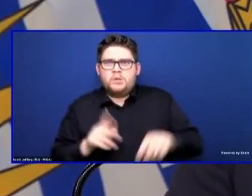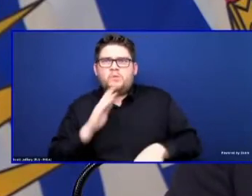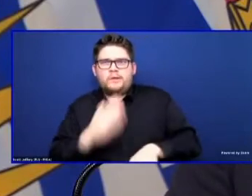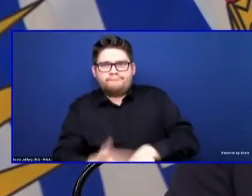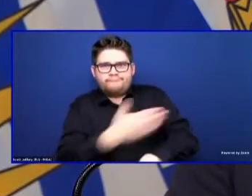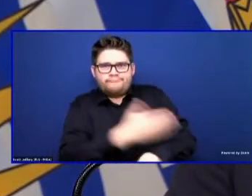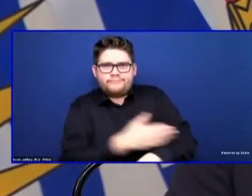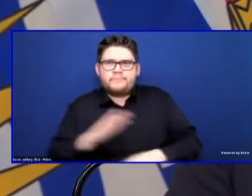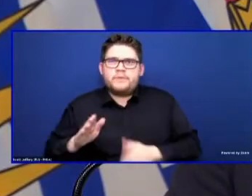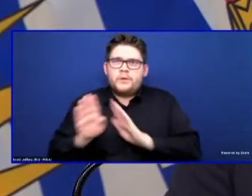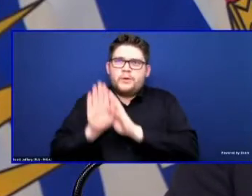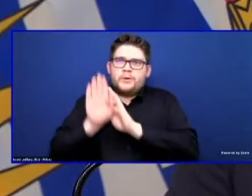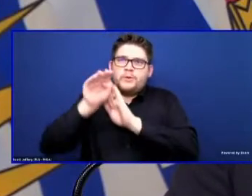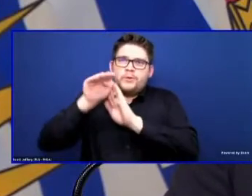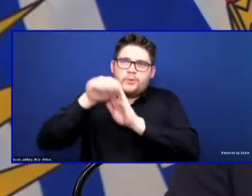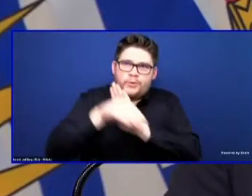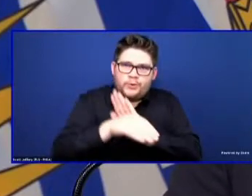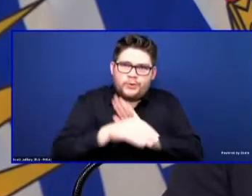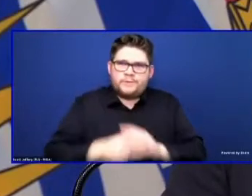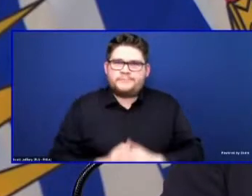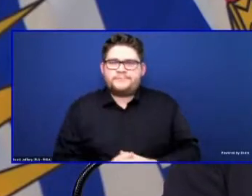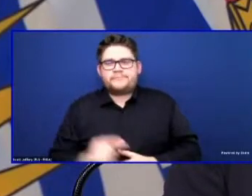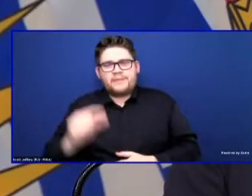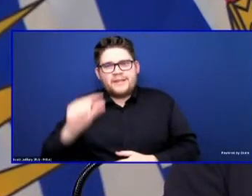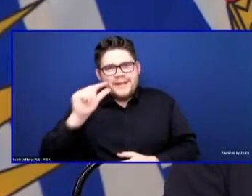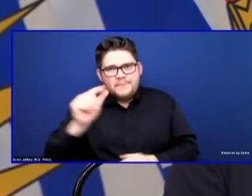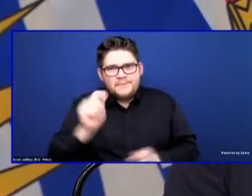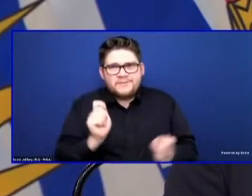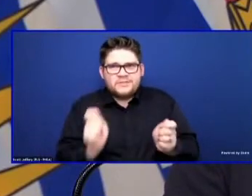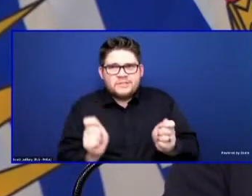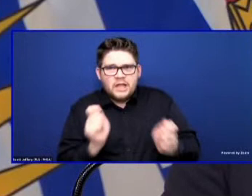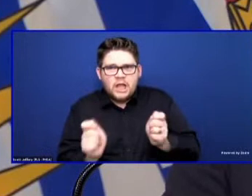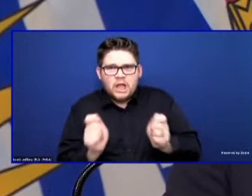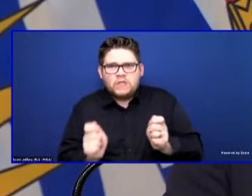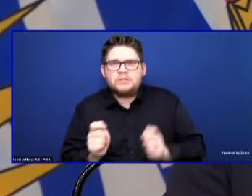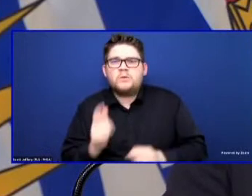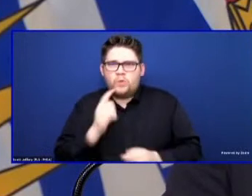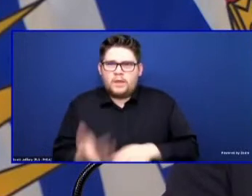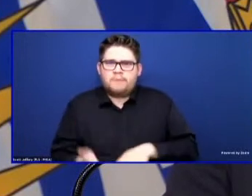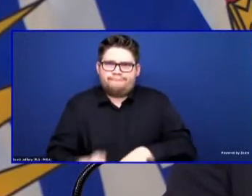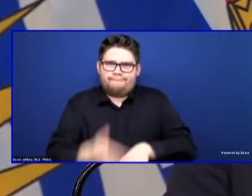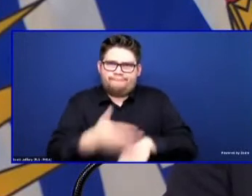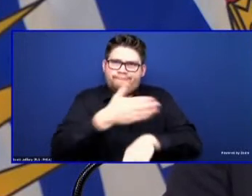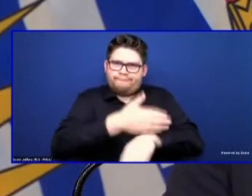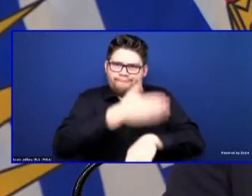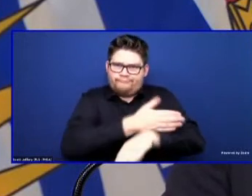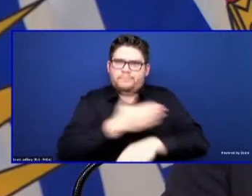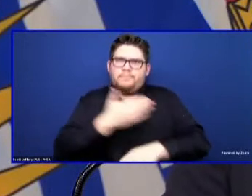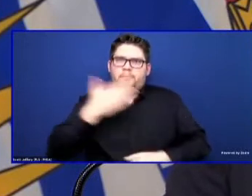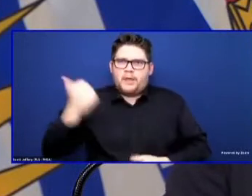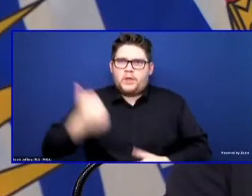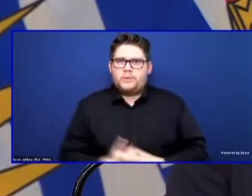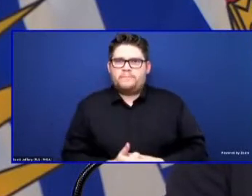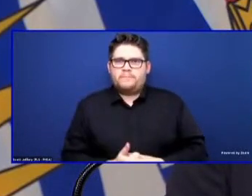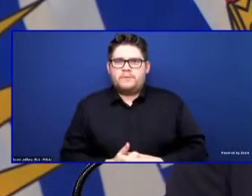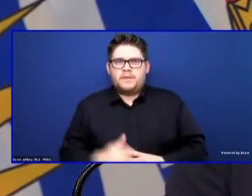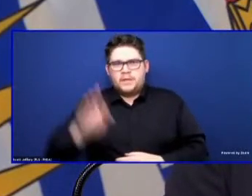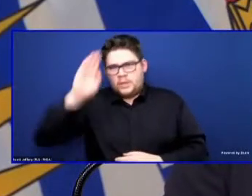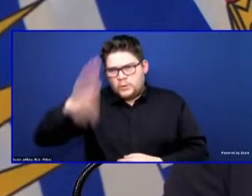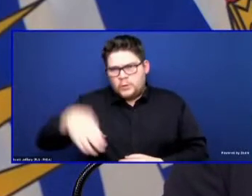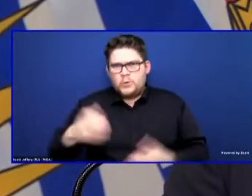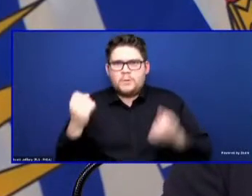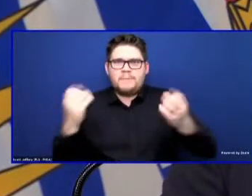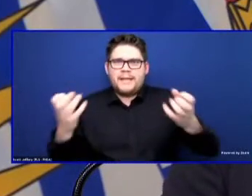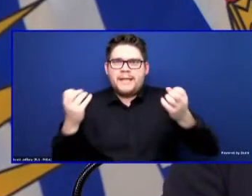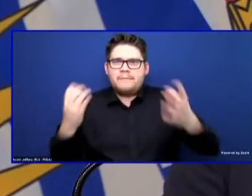overall risk in the province. I know many, many people have been very diligent and committed to following the public